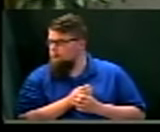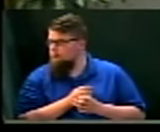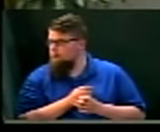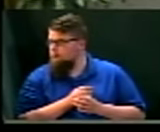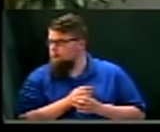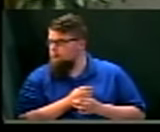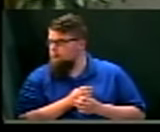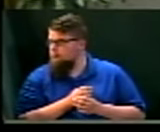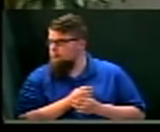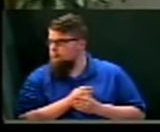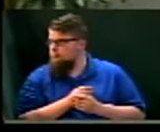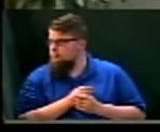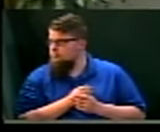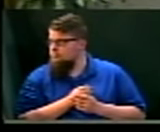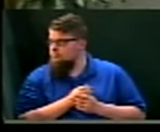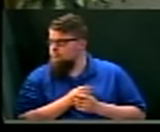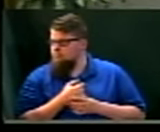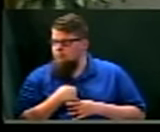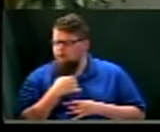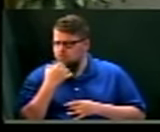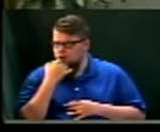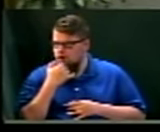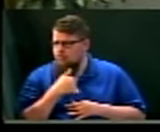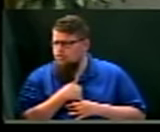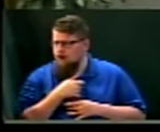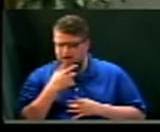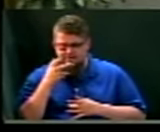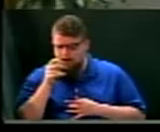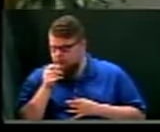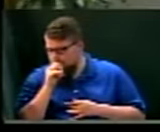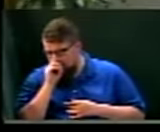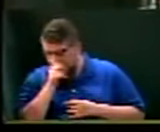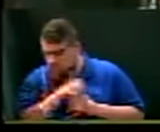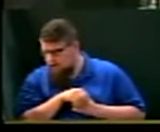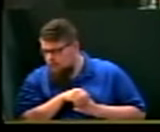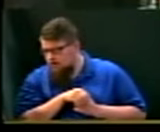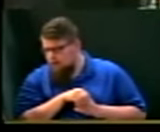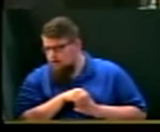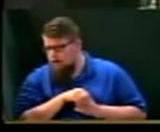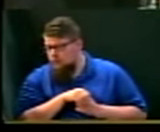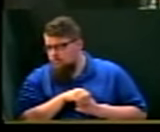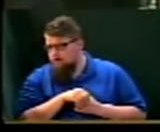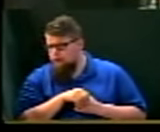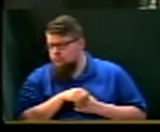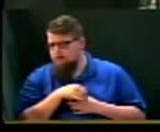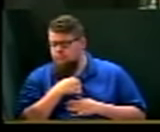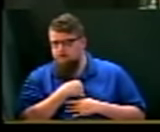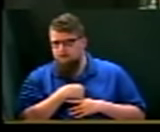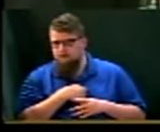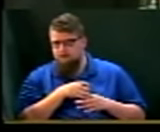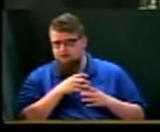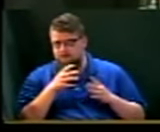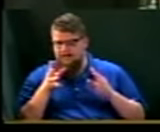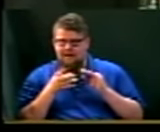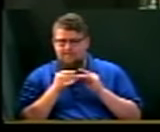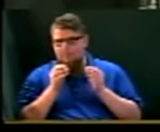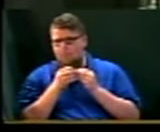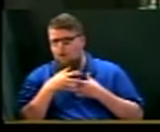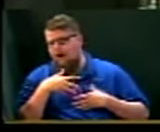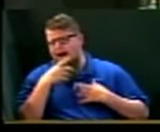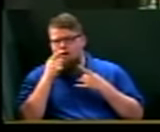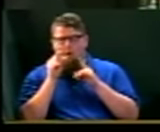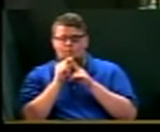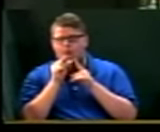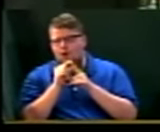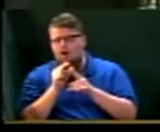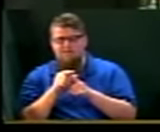Okay. So I'm sorry, what, Miss? I was listening to Miss Cup. I'm sorry, I was saying throw in some more angry words if we have a